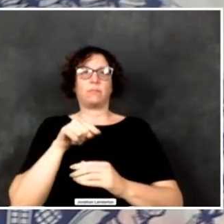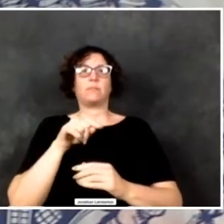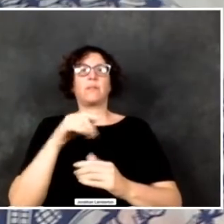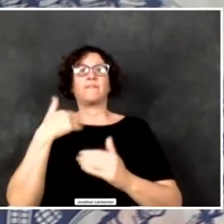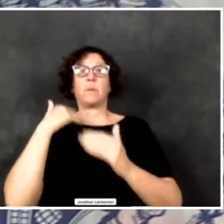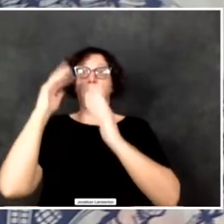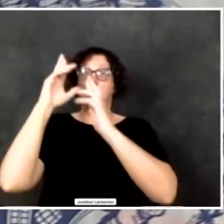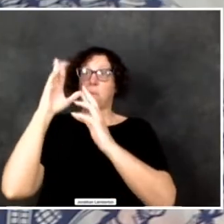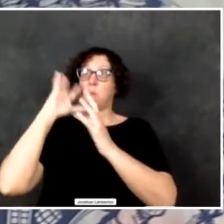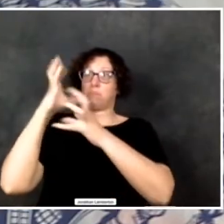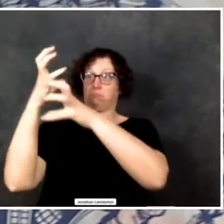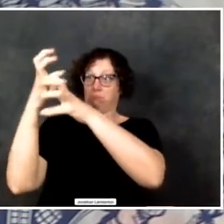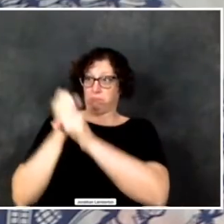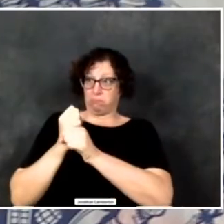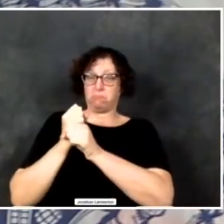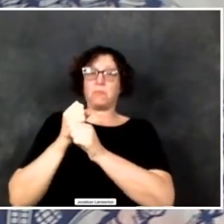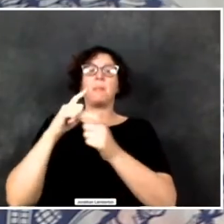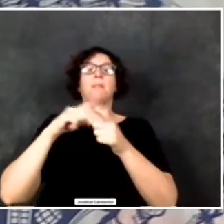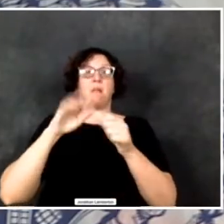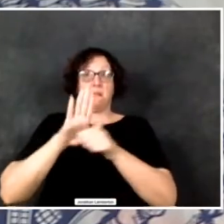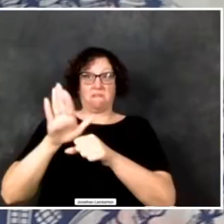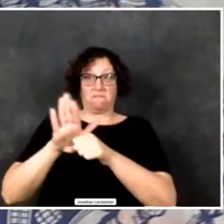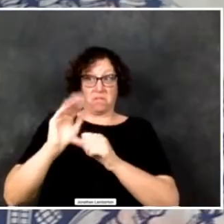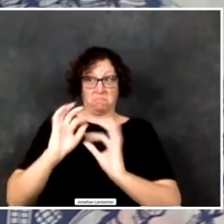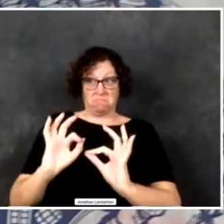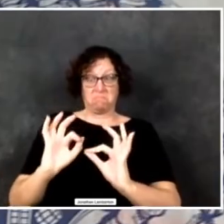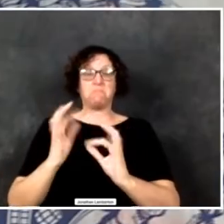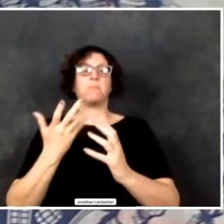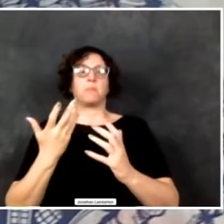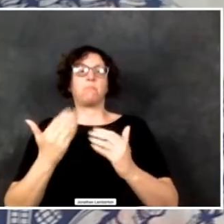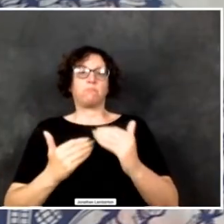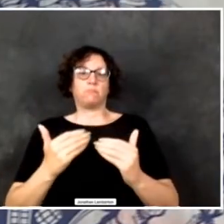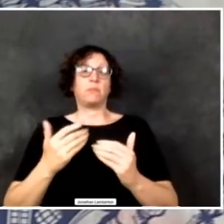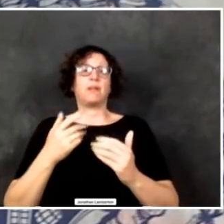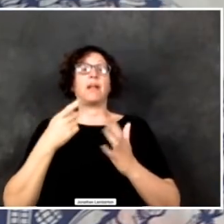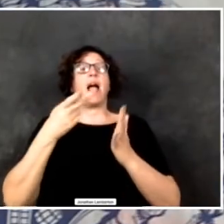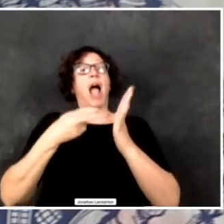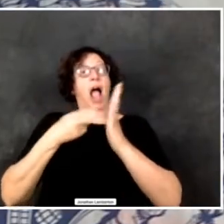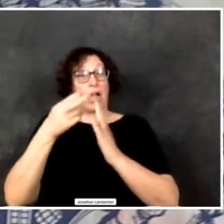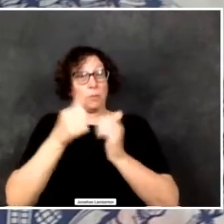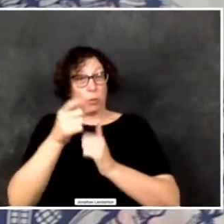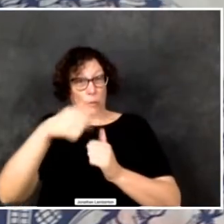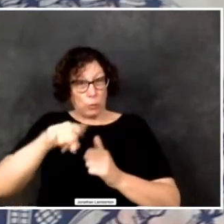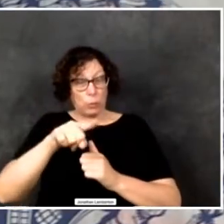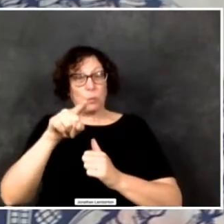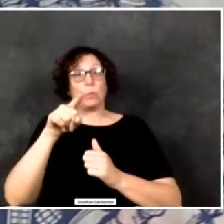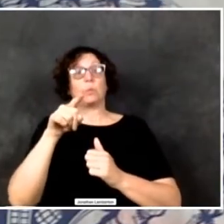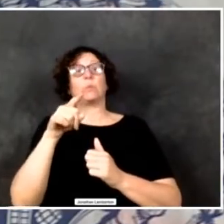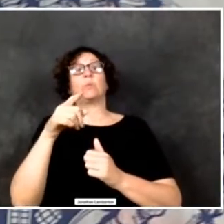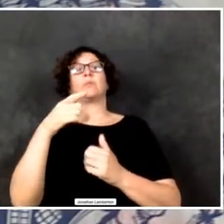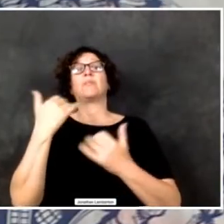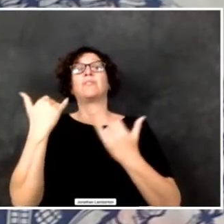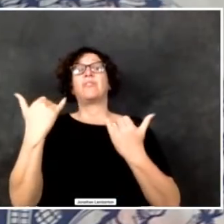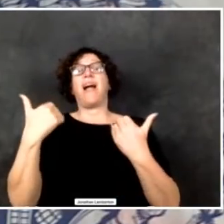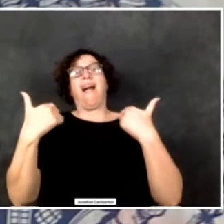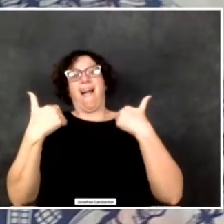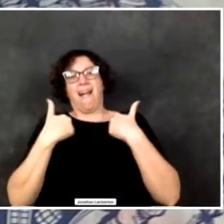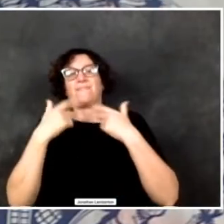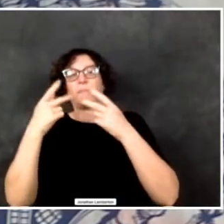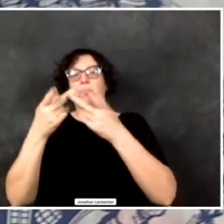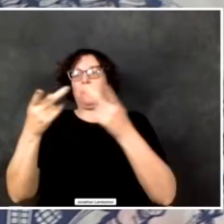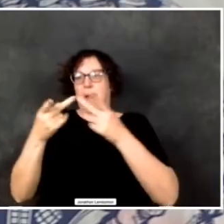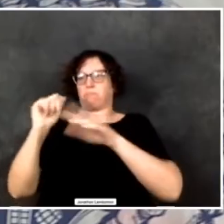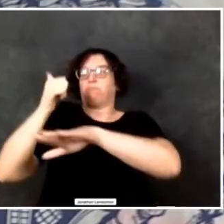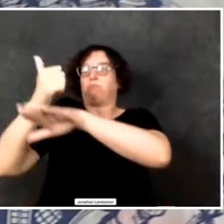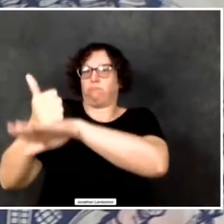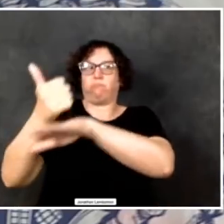week. But I'm also being honest that we have the locations, we have the personnel, we have a